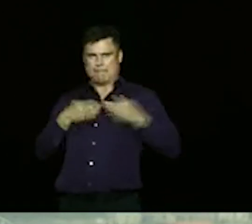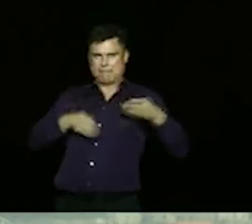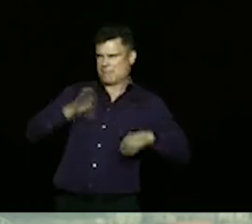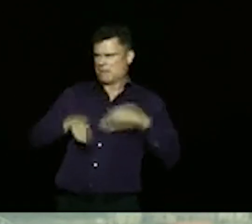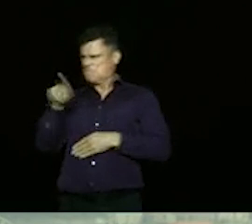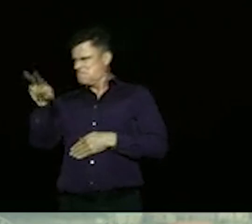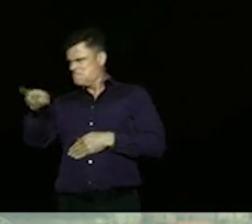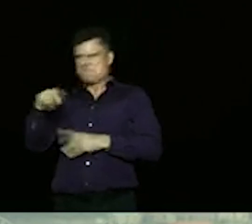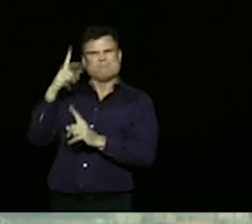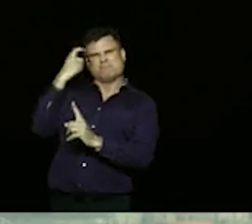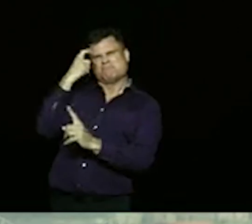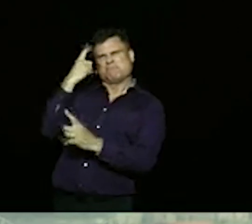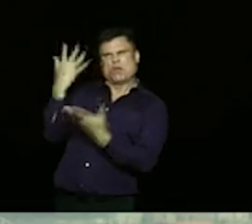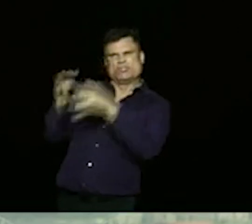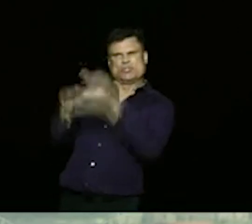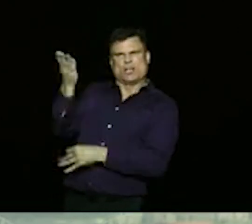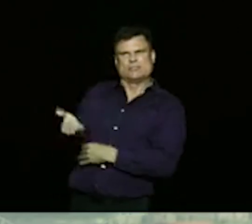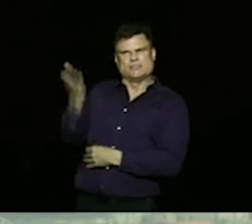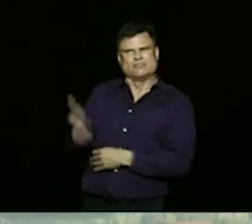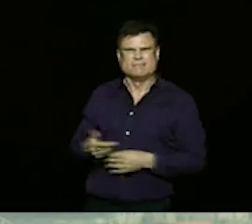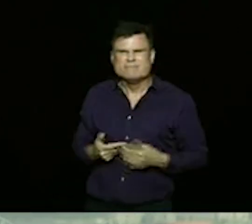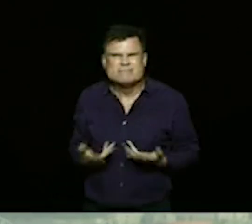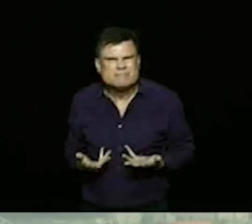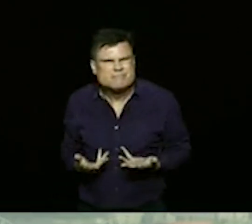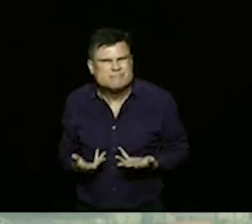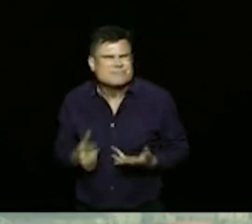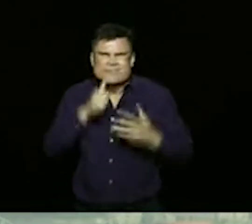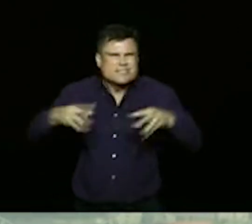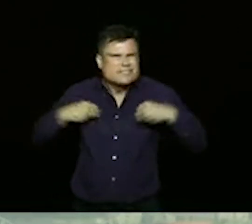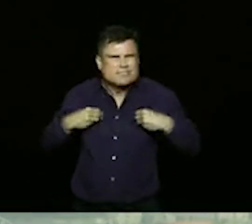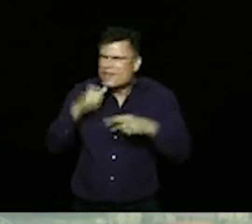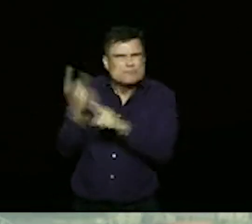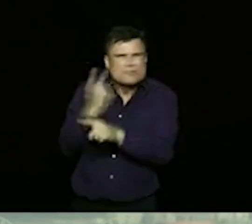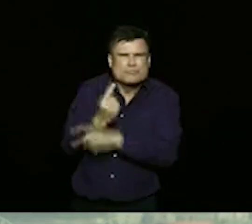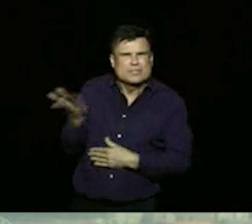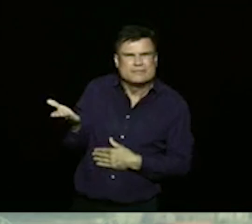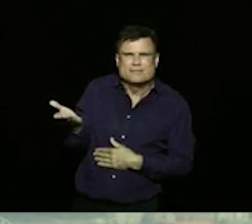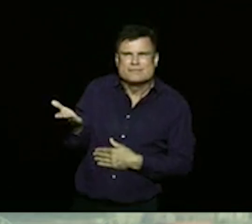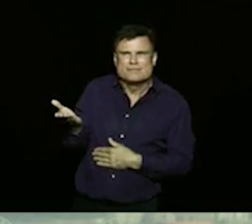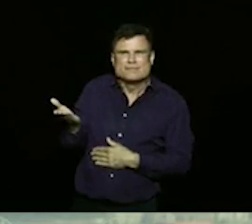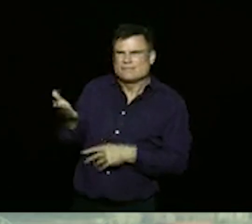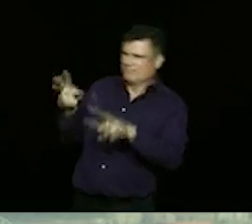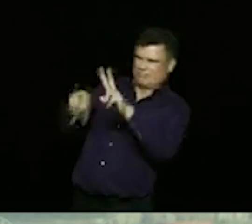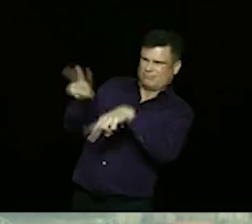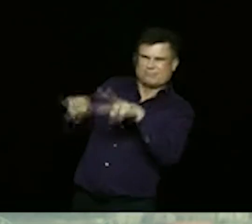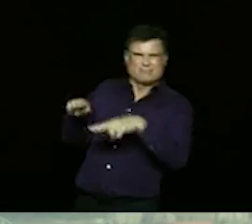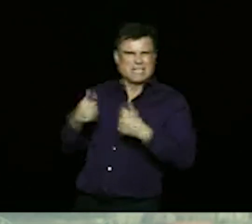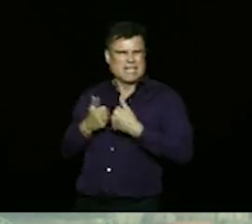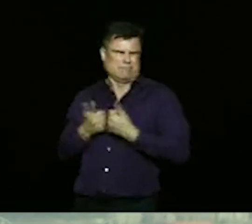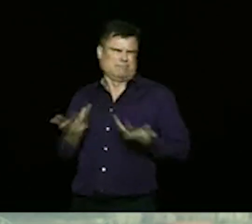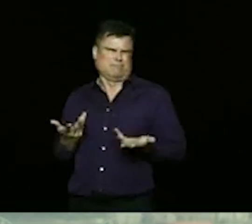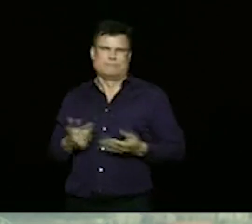Follow-up question. I realize it's early. What sort of mandate and powers will be given